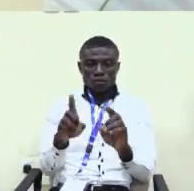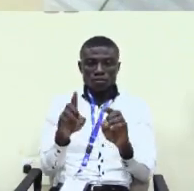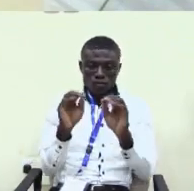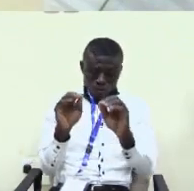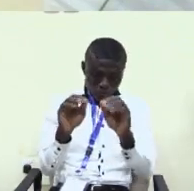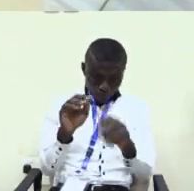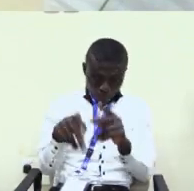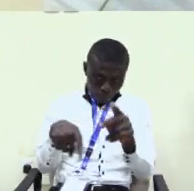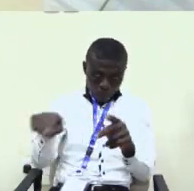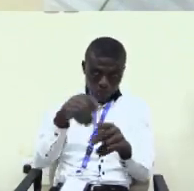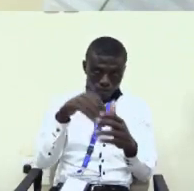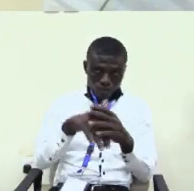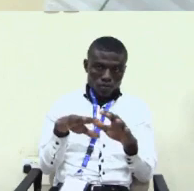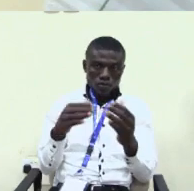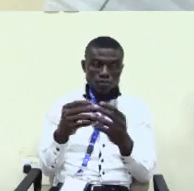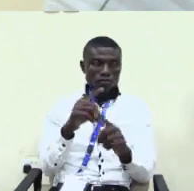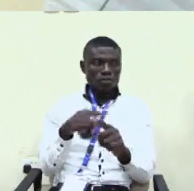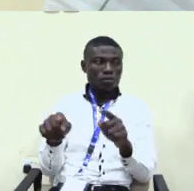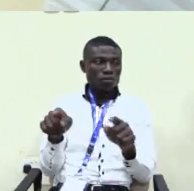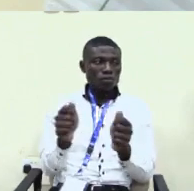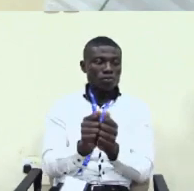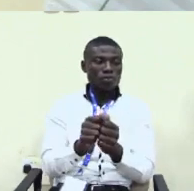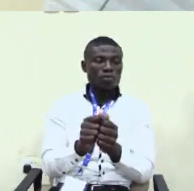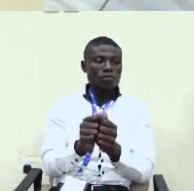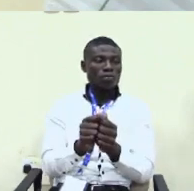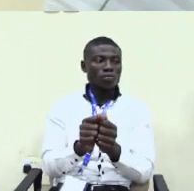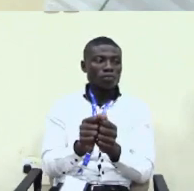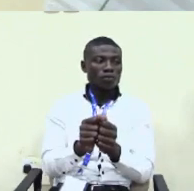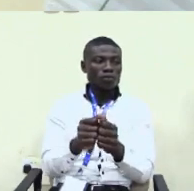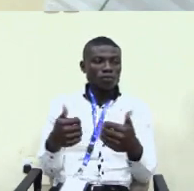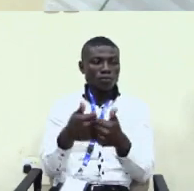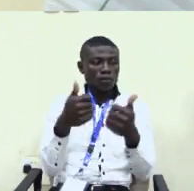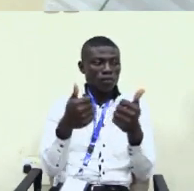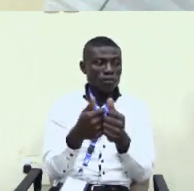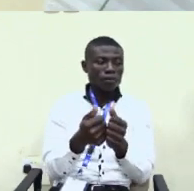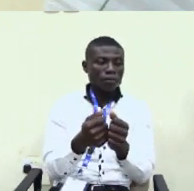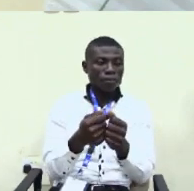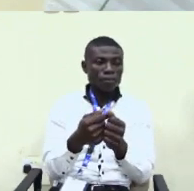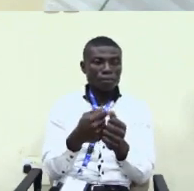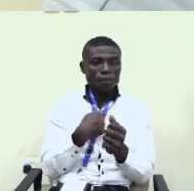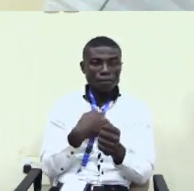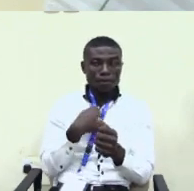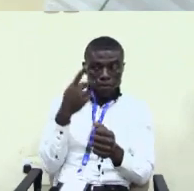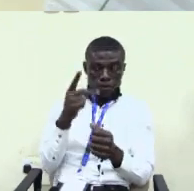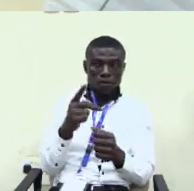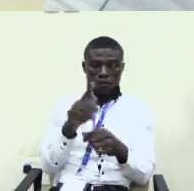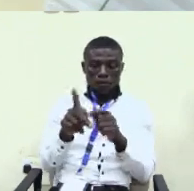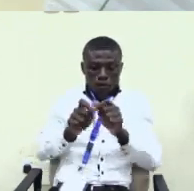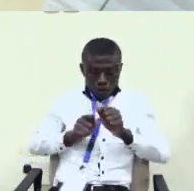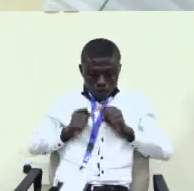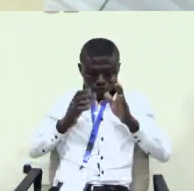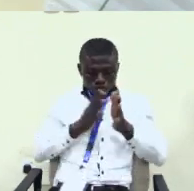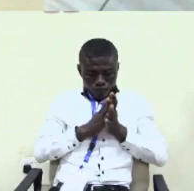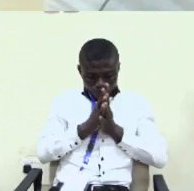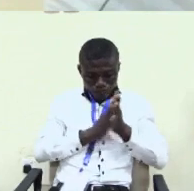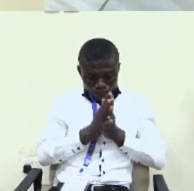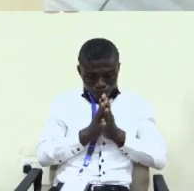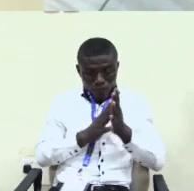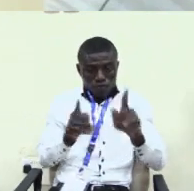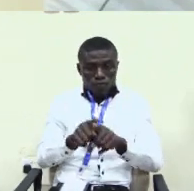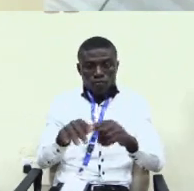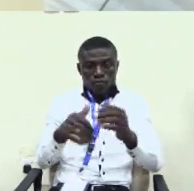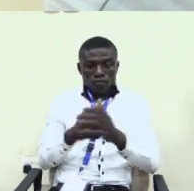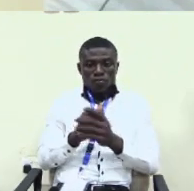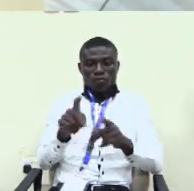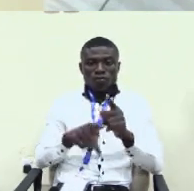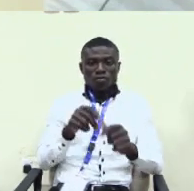to them. But overall, aside this challenge, I saw commitment and passion, and the fact that